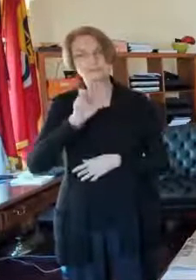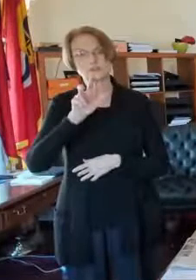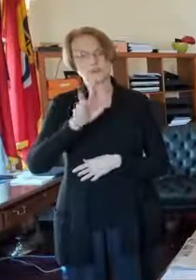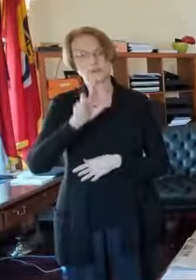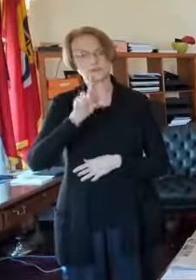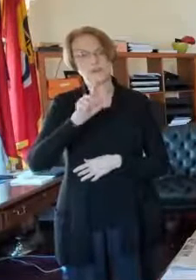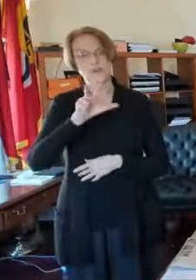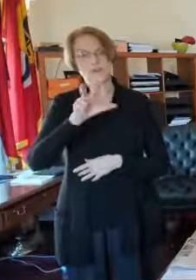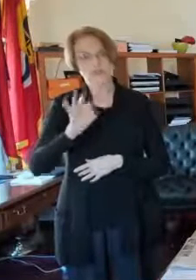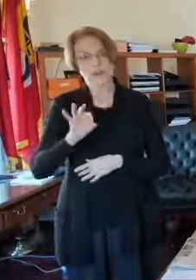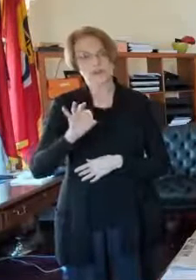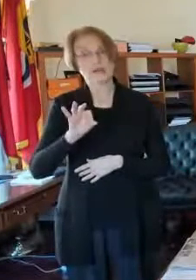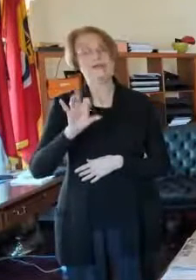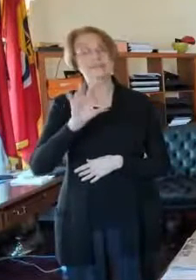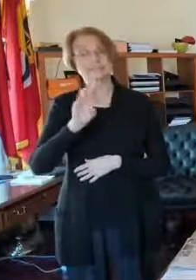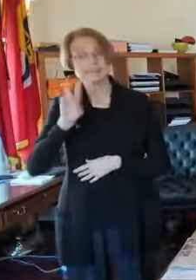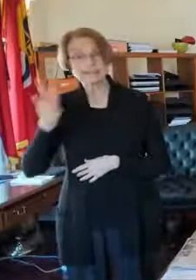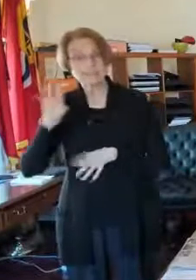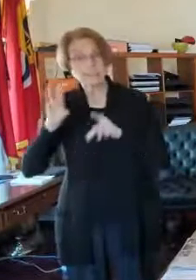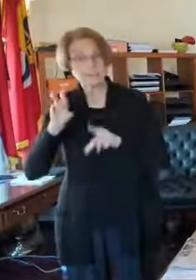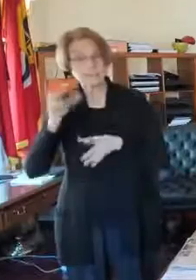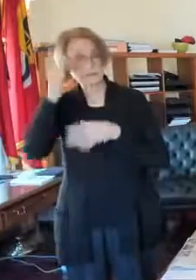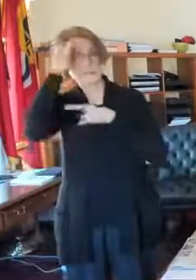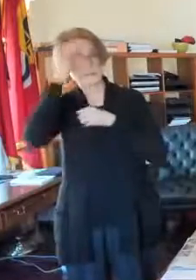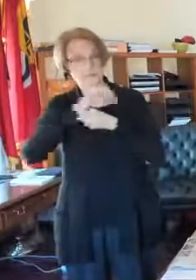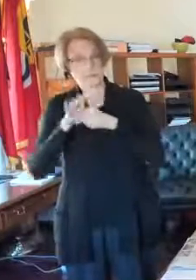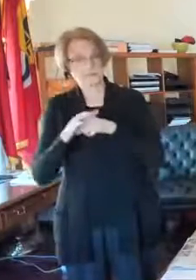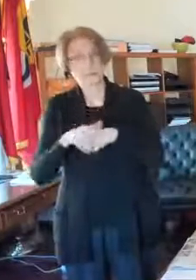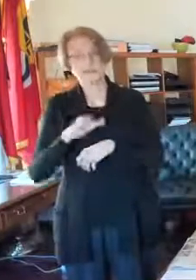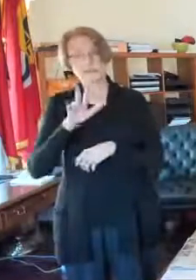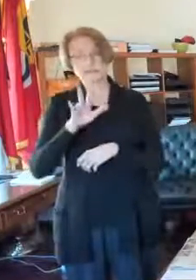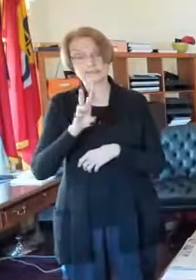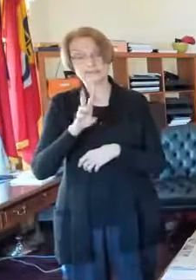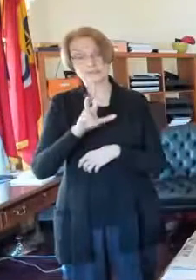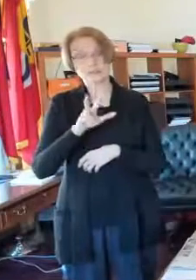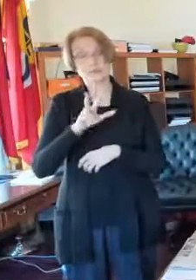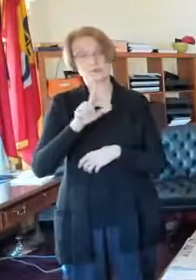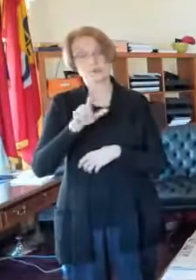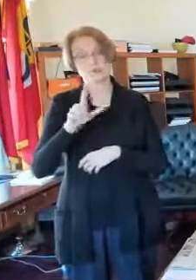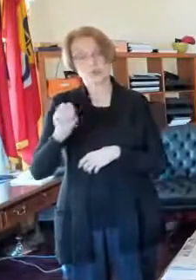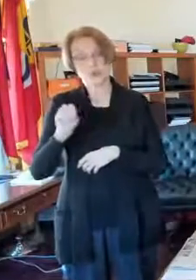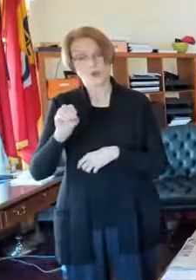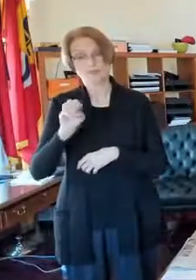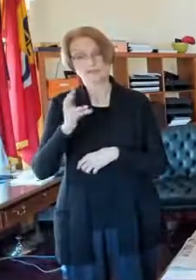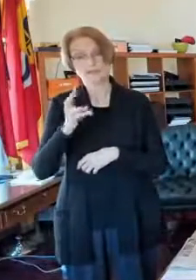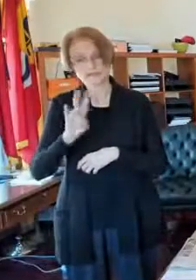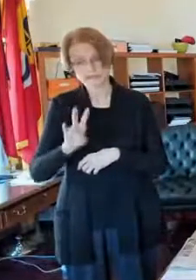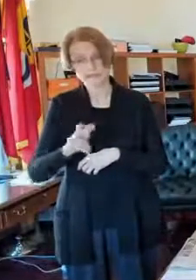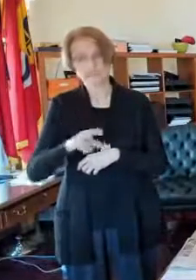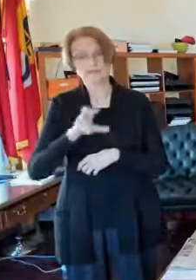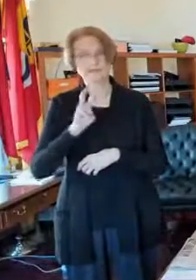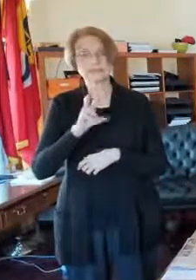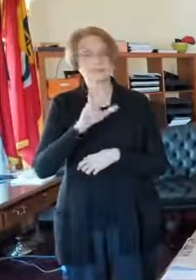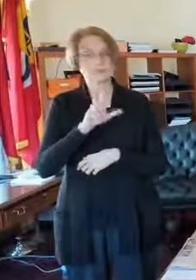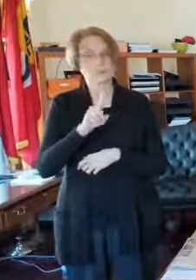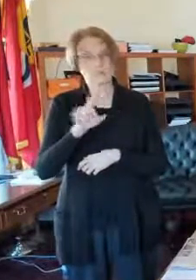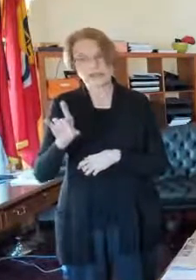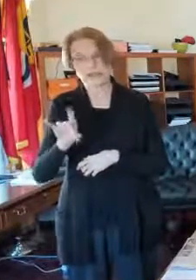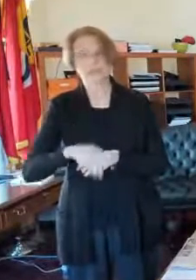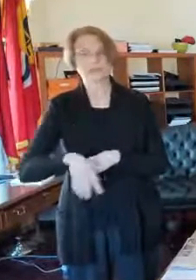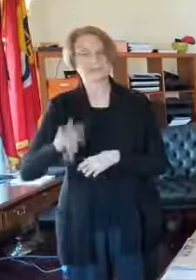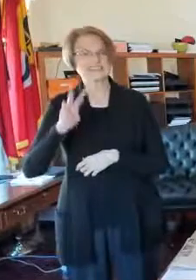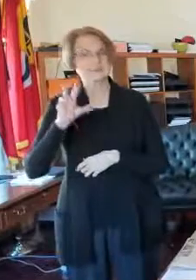63139 had 77 cases. 63110 had 67. 63118 had